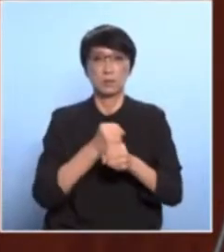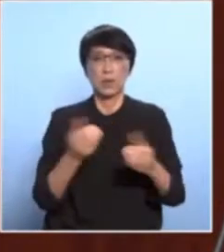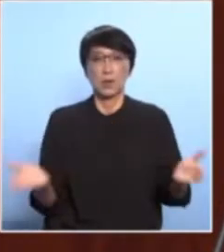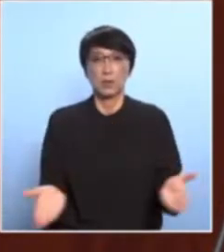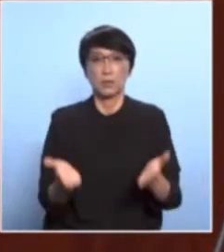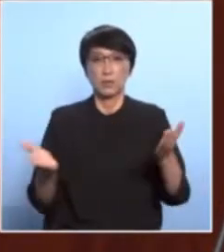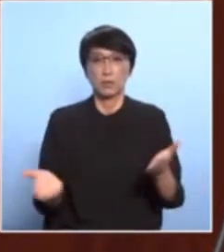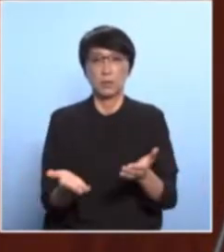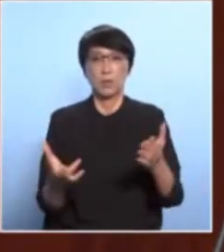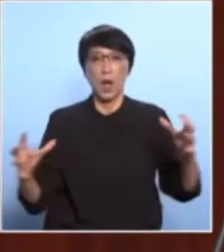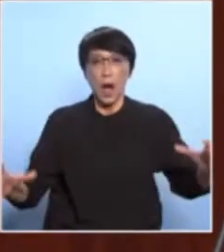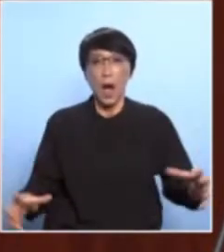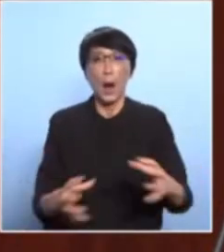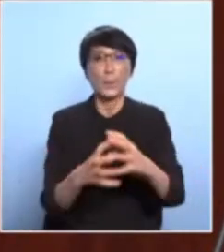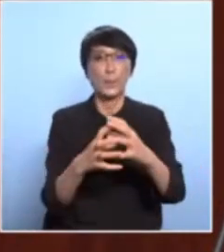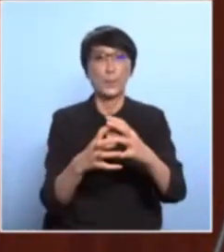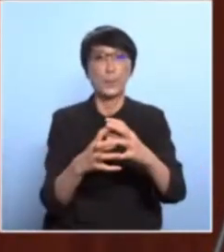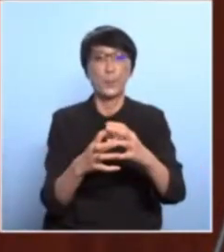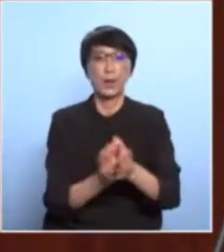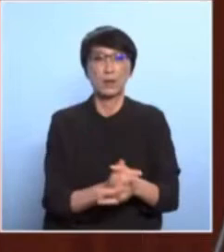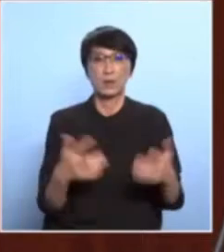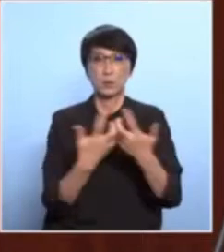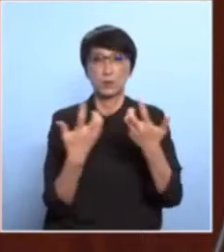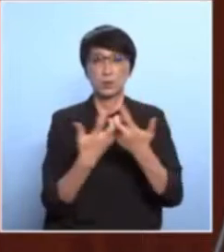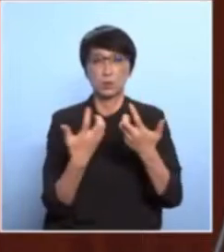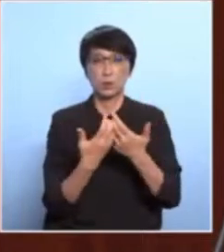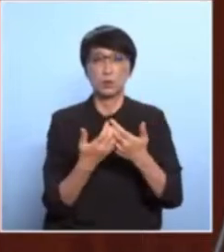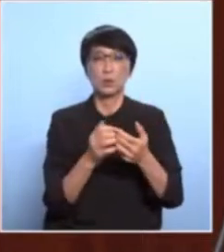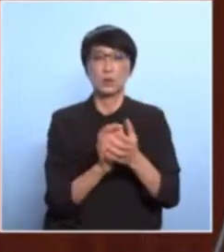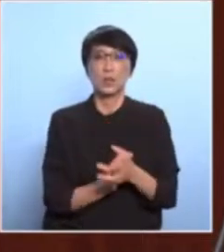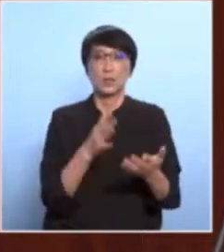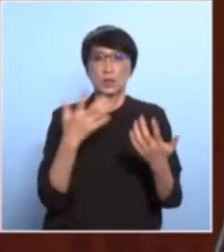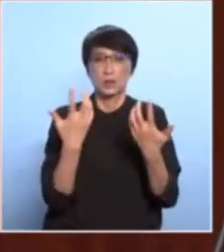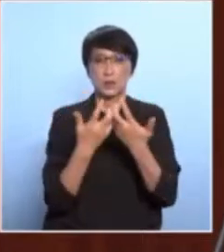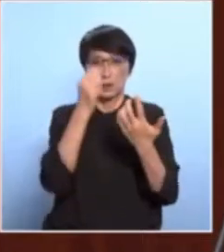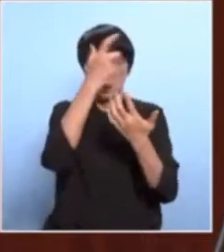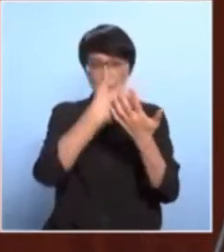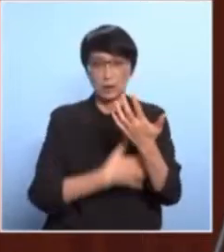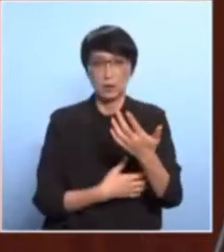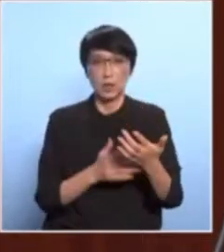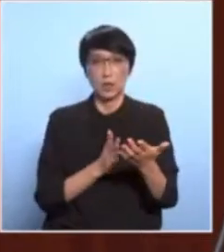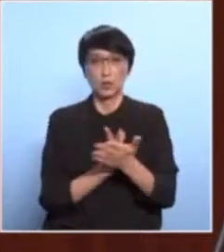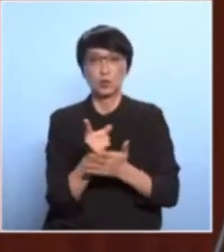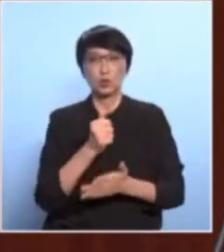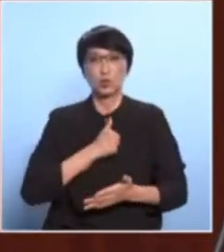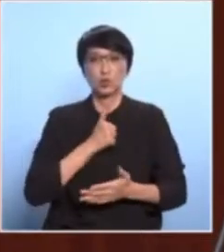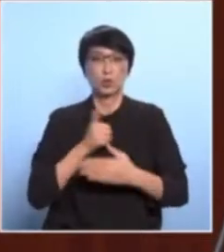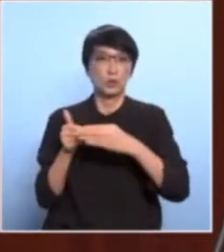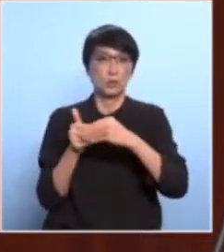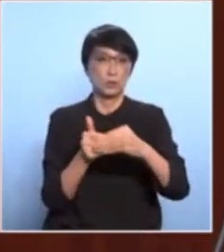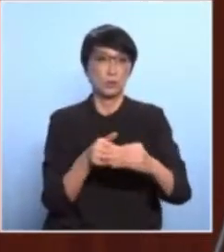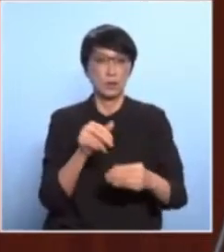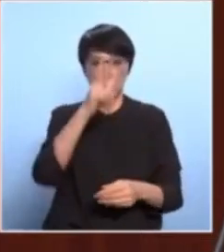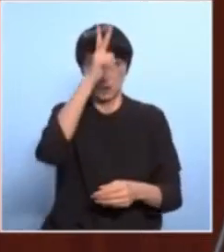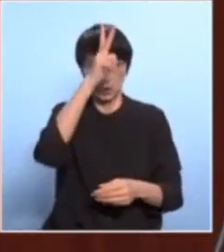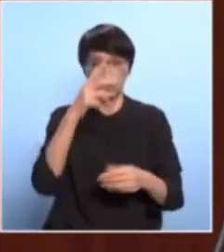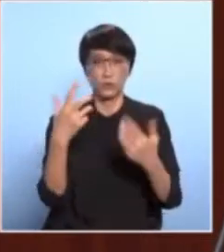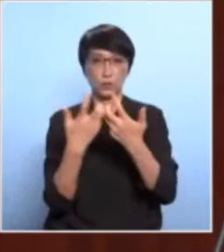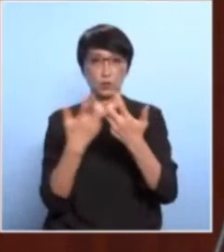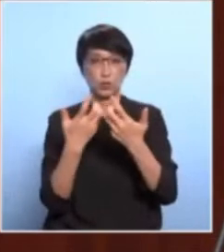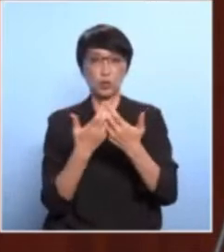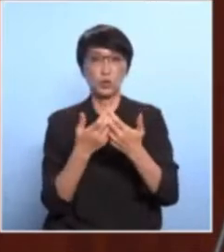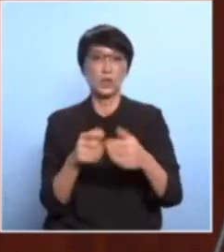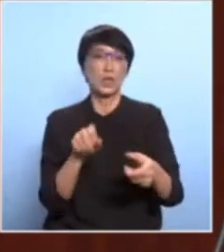the Government Chief Information Officer and the Efficiency Office. Led by the Commissioner for Digital Policy, the new office will